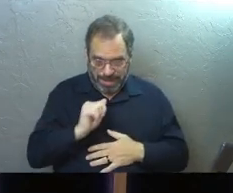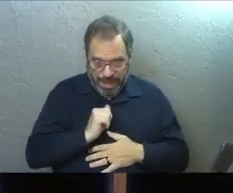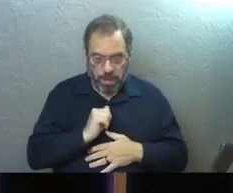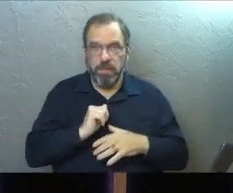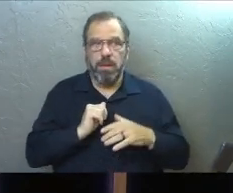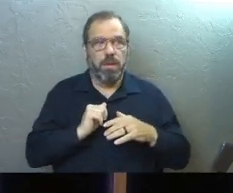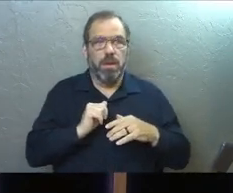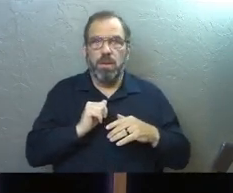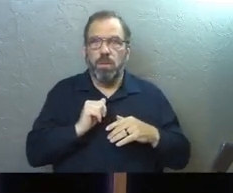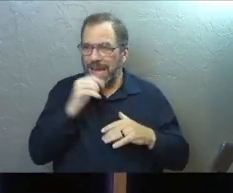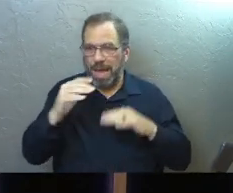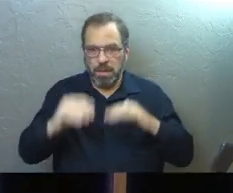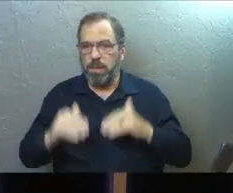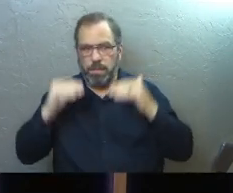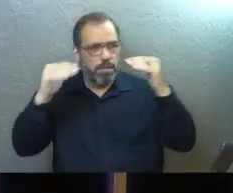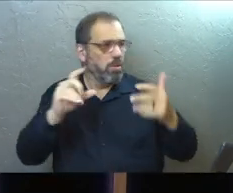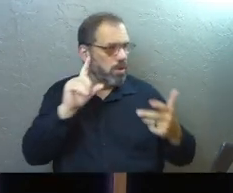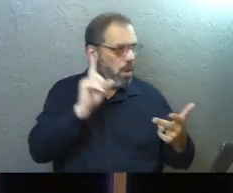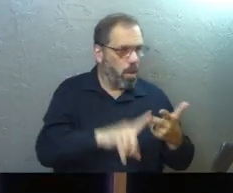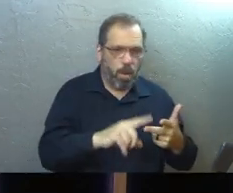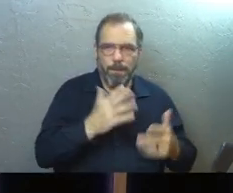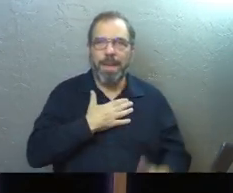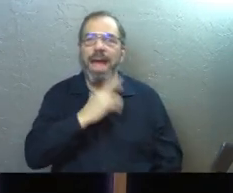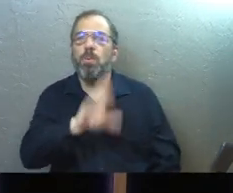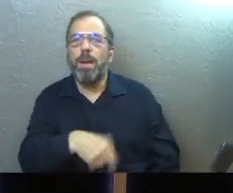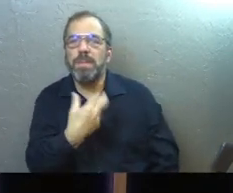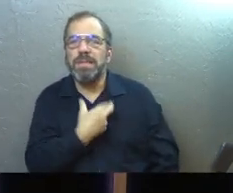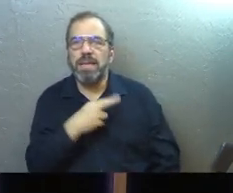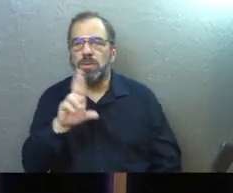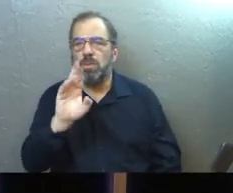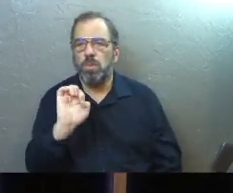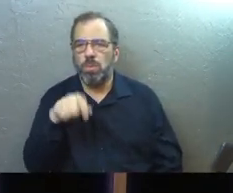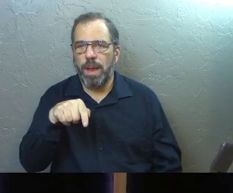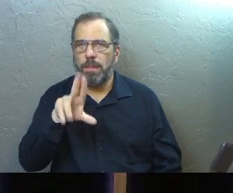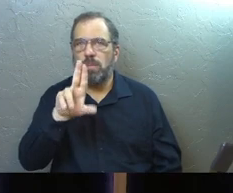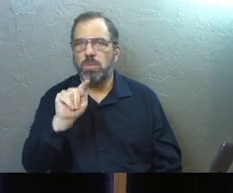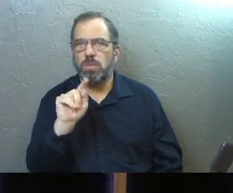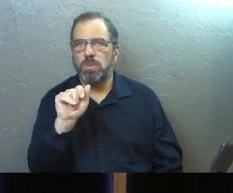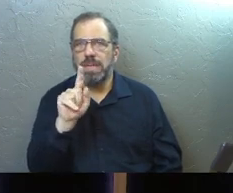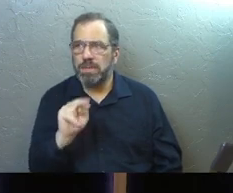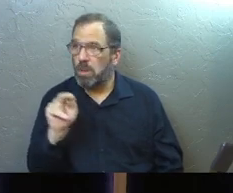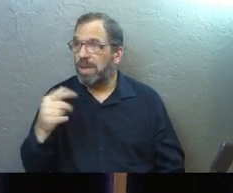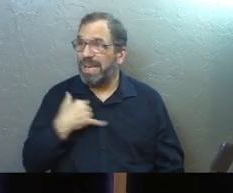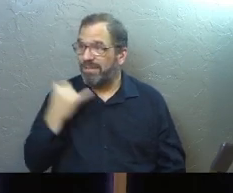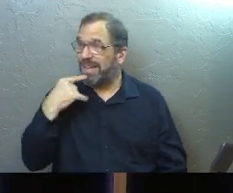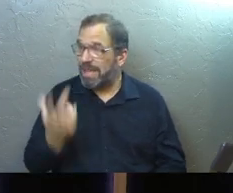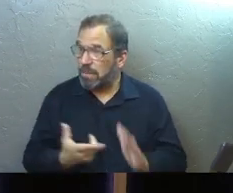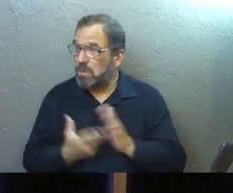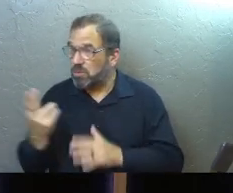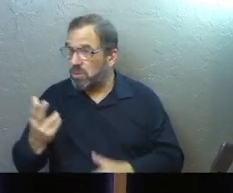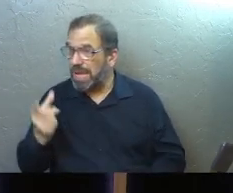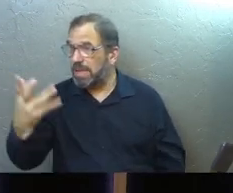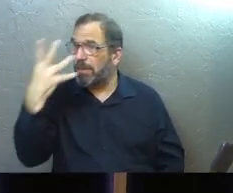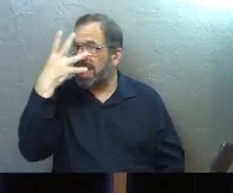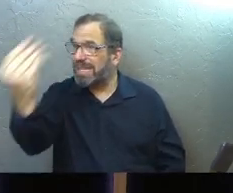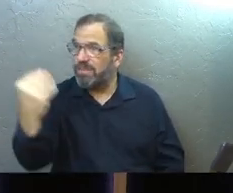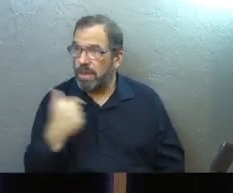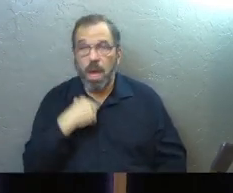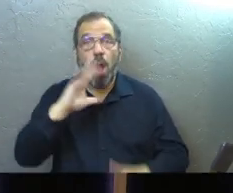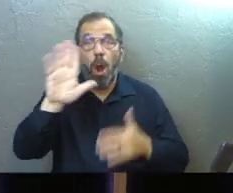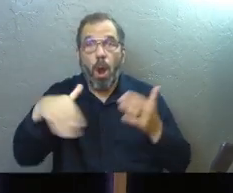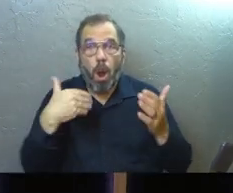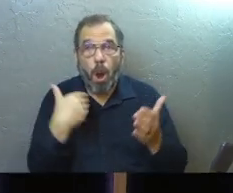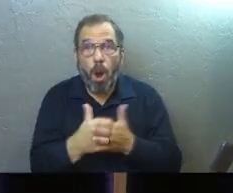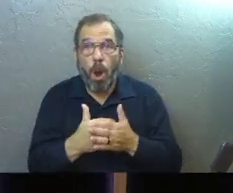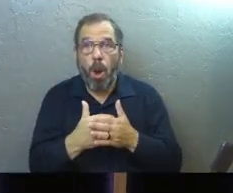We're not going to get the promotion. We'll lose our reputation. This relationship, this person might leave me if I tell them what actually happened. All